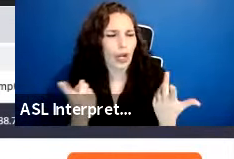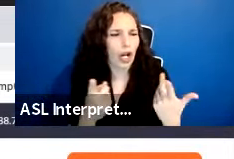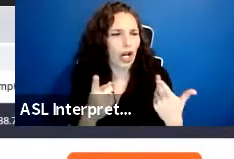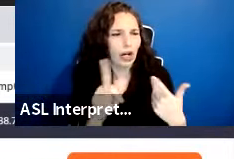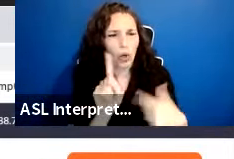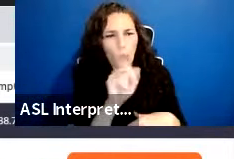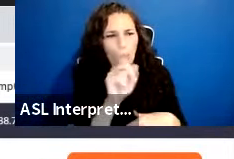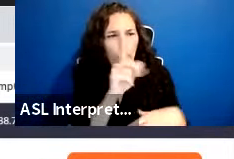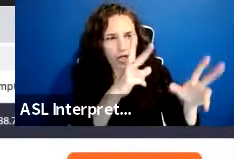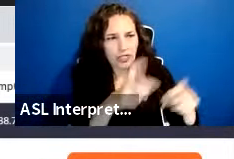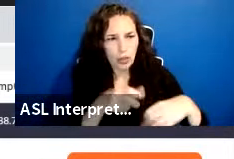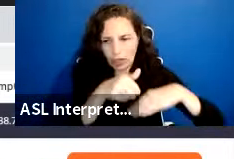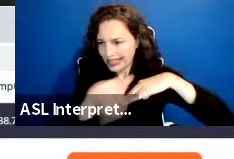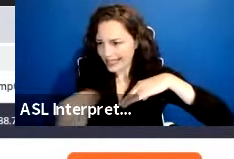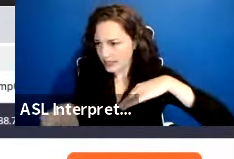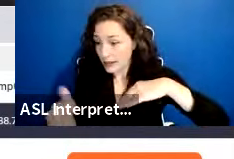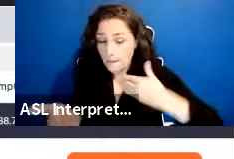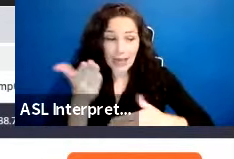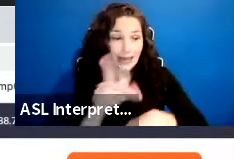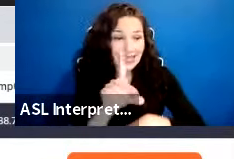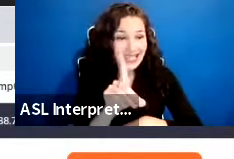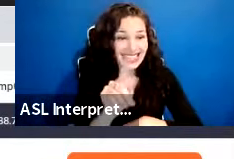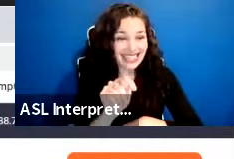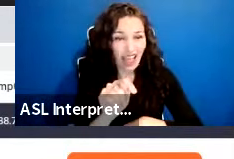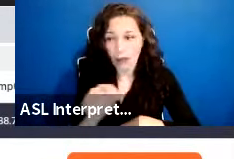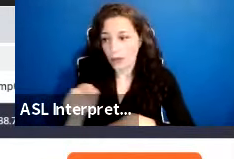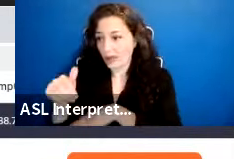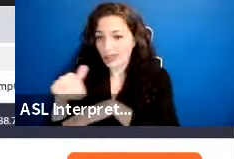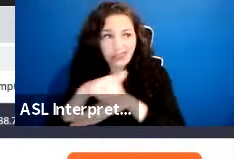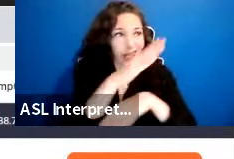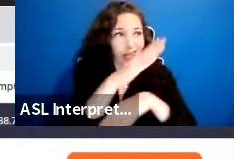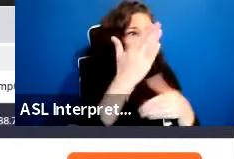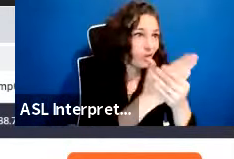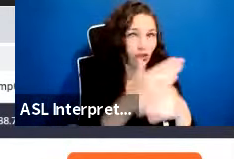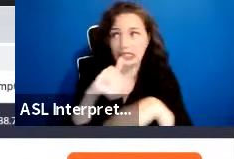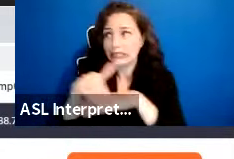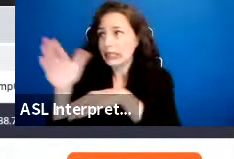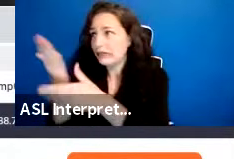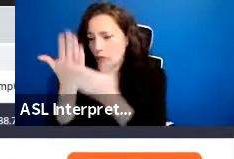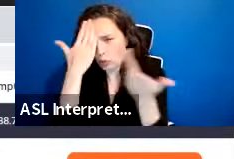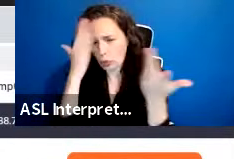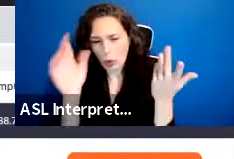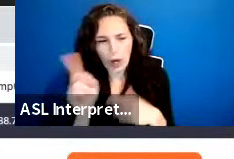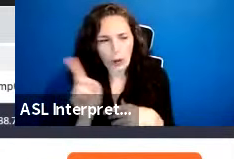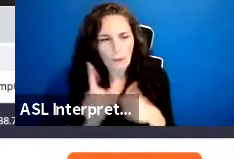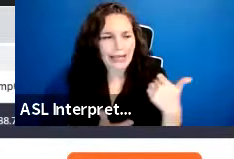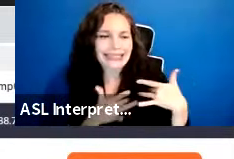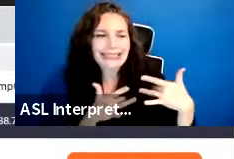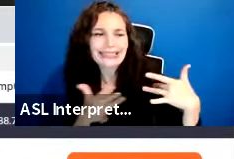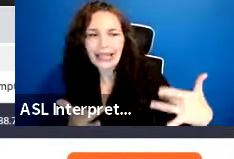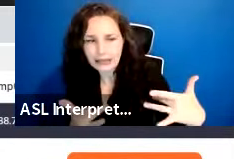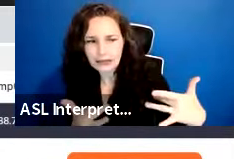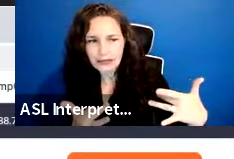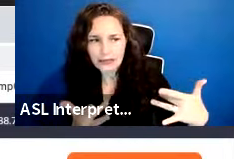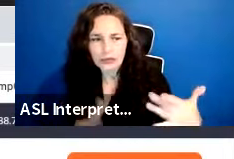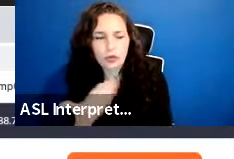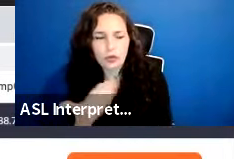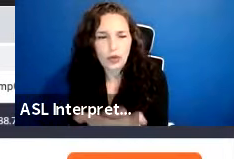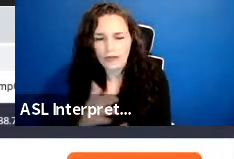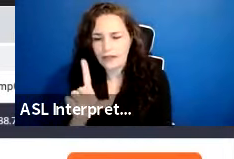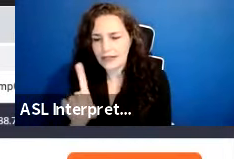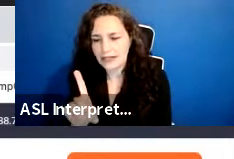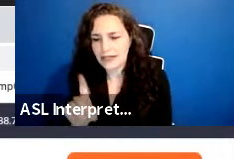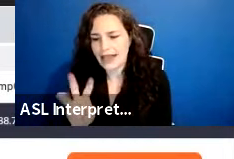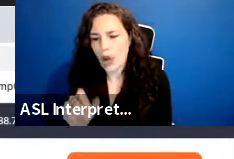to. Sometimes you have it sent to the desktop or some other folder for your convenience, but typically it's in your downloads folder. You would then go to your